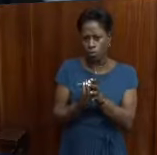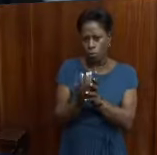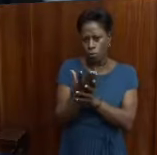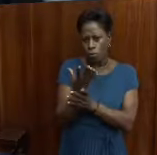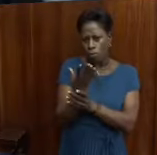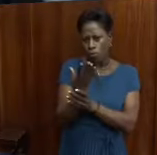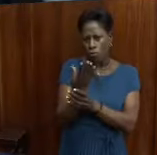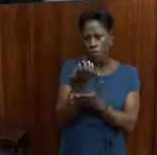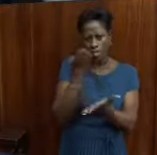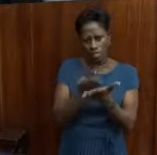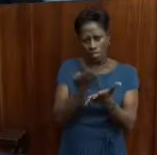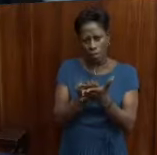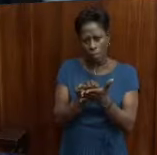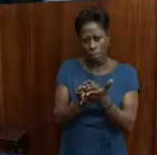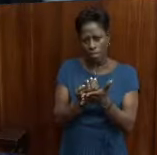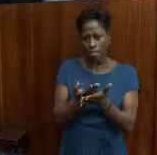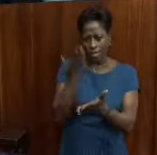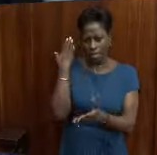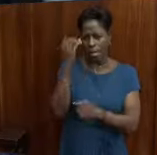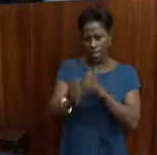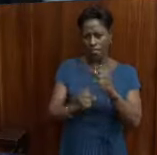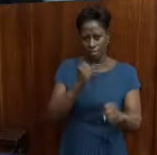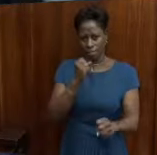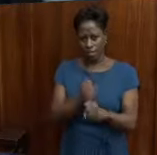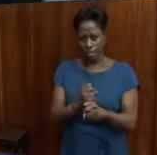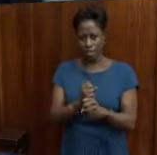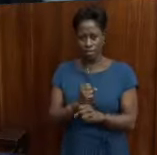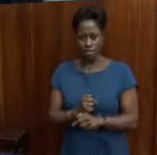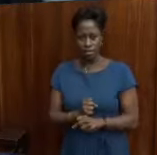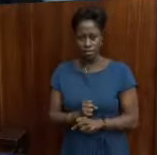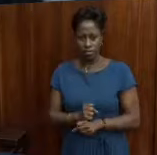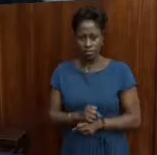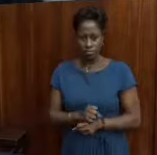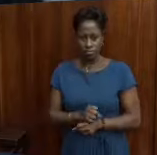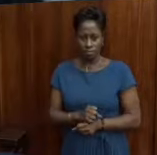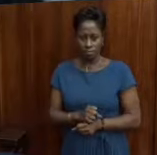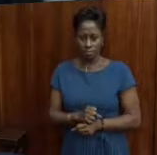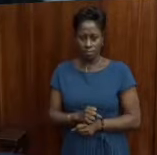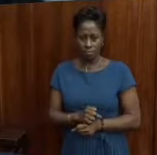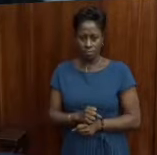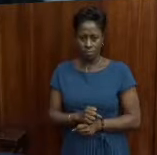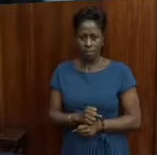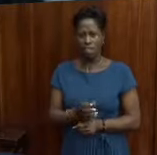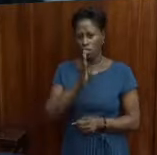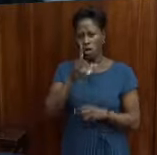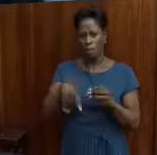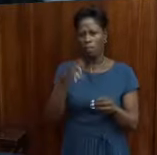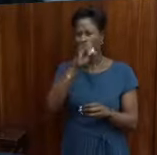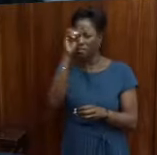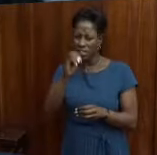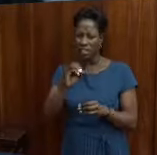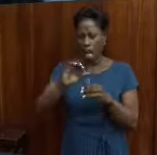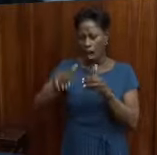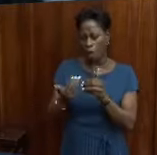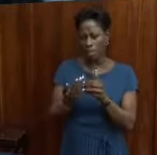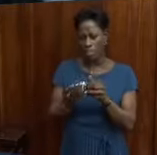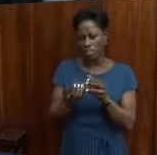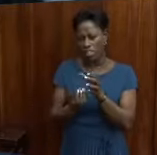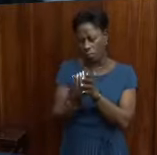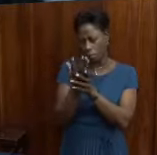in 2021, rebounding from the sharp contraction of 24.4% in 2020.